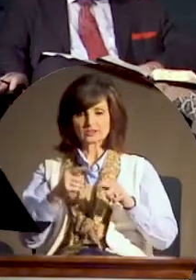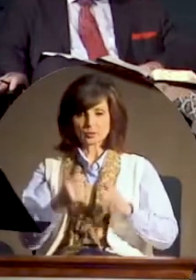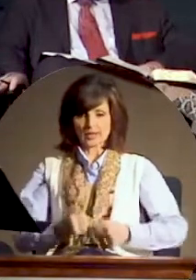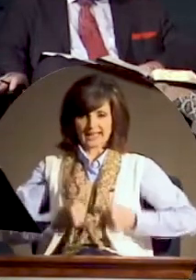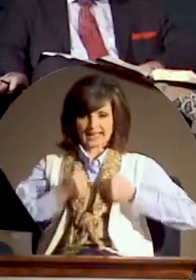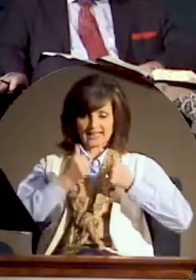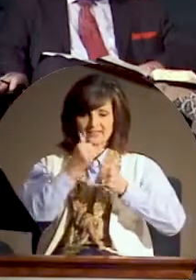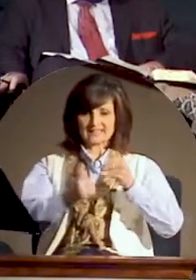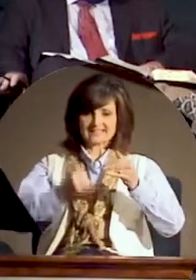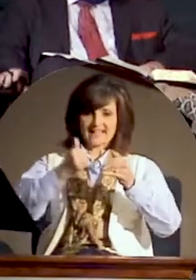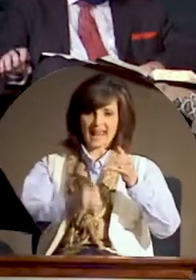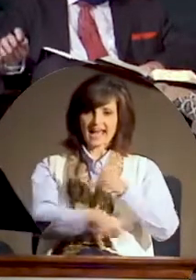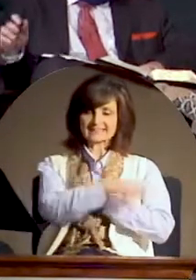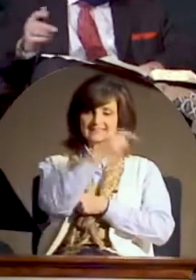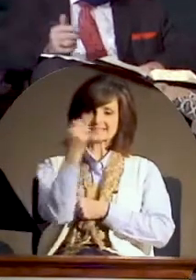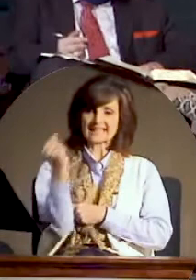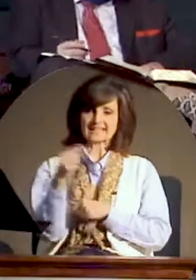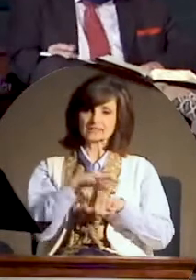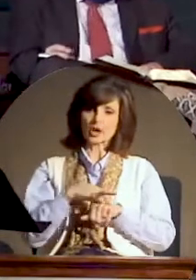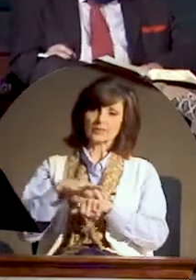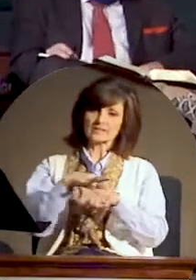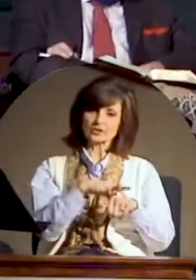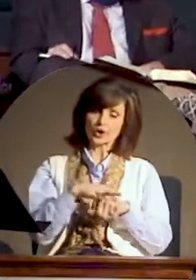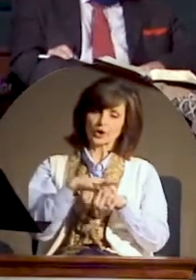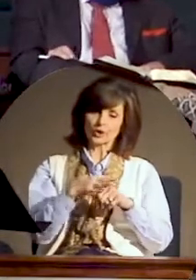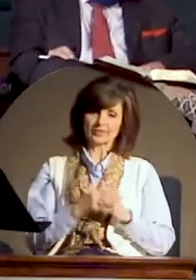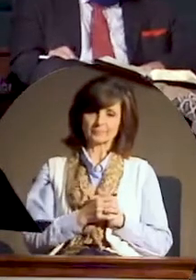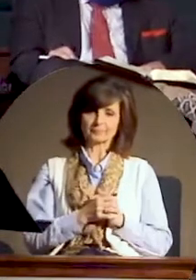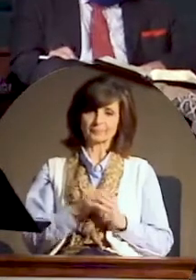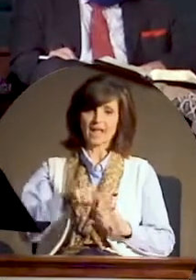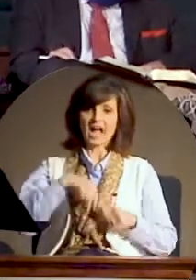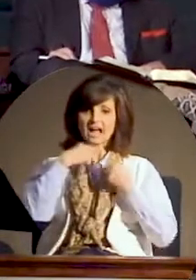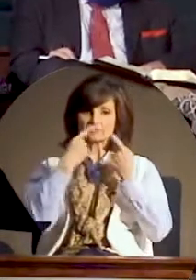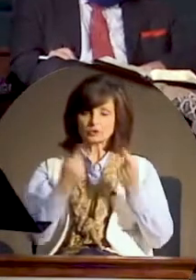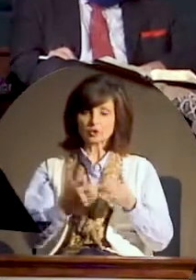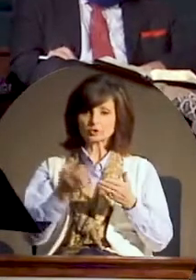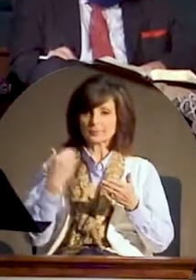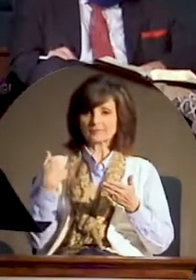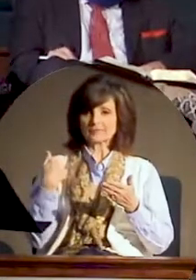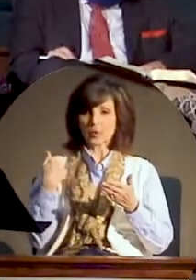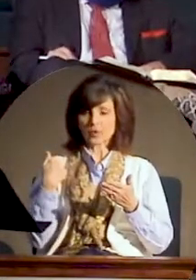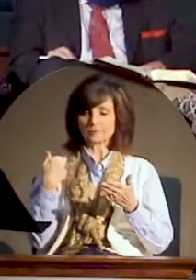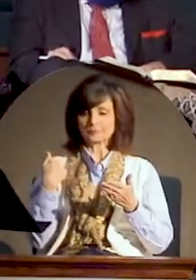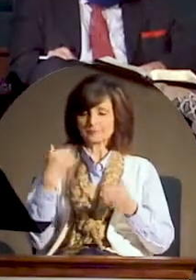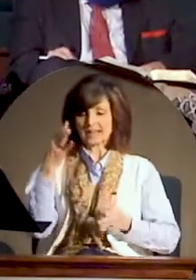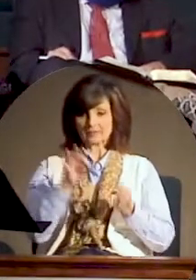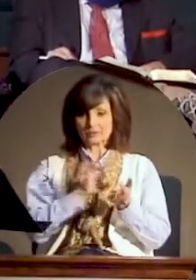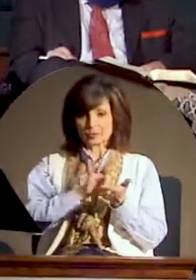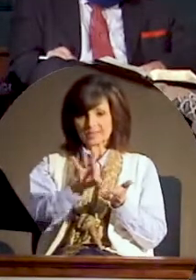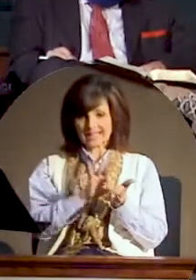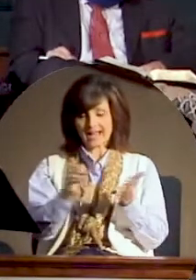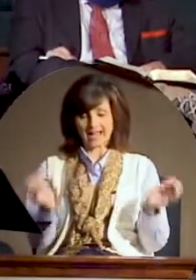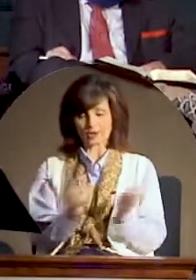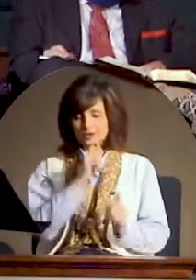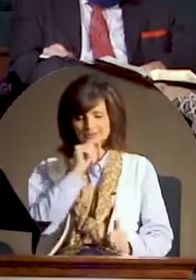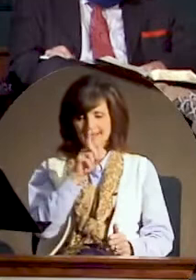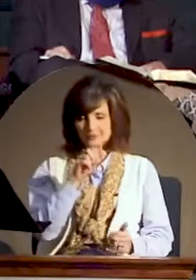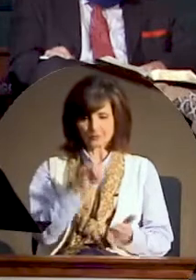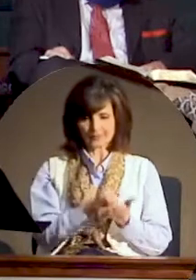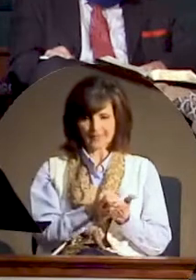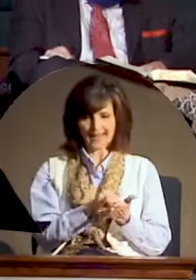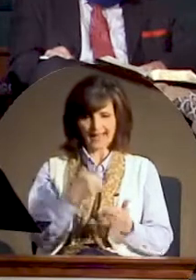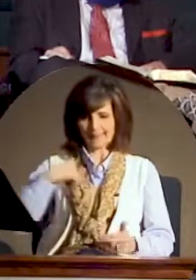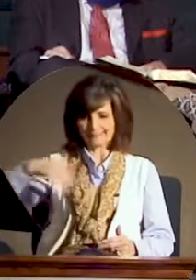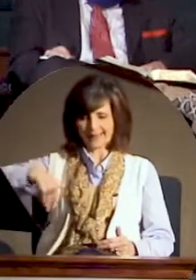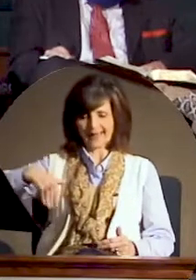out these last days upon the earth. I've told you this before, but if you were to go through and count them, and I'd encourage you not to do that. I